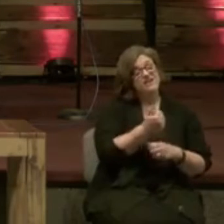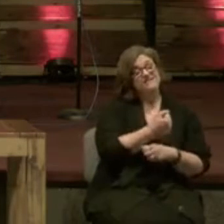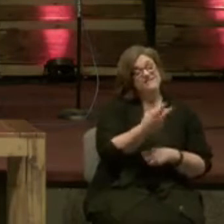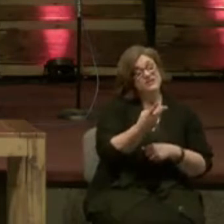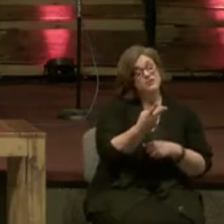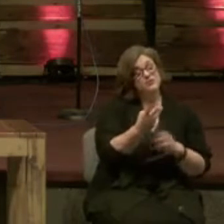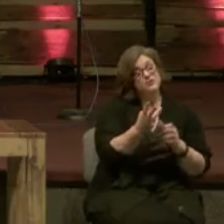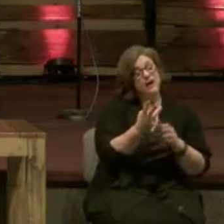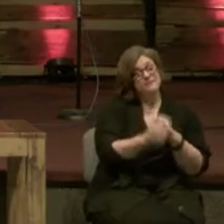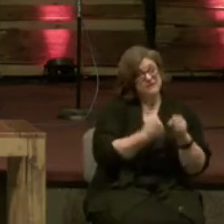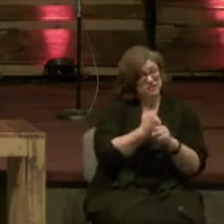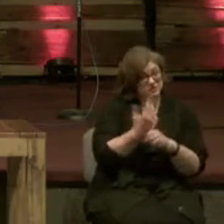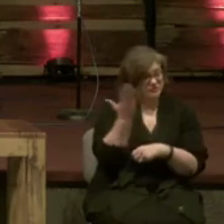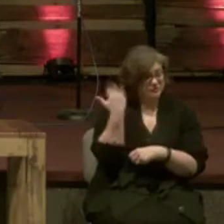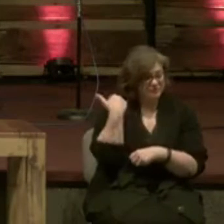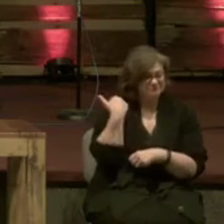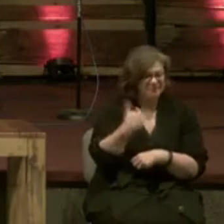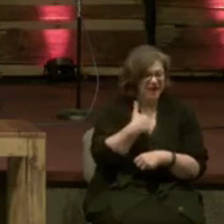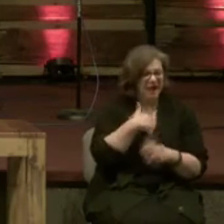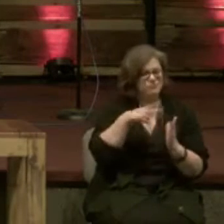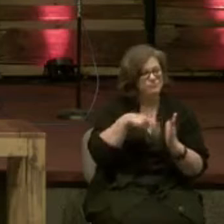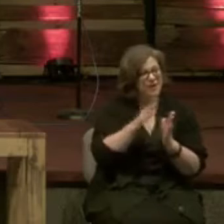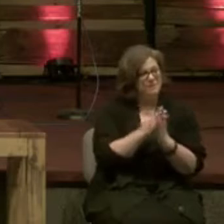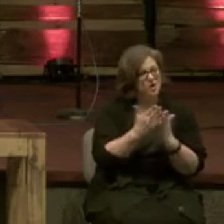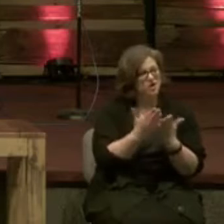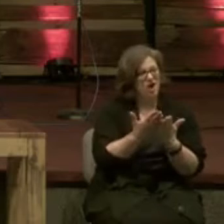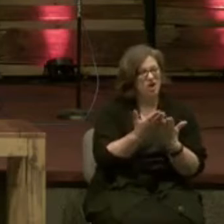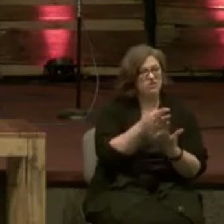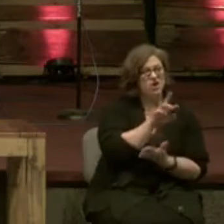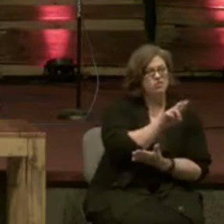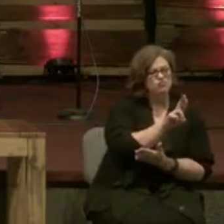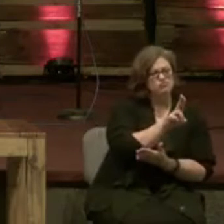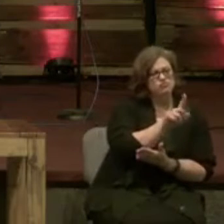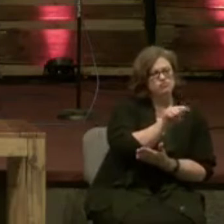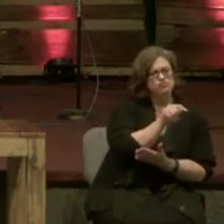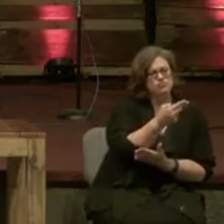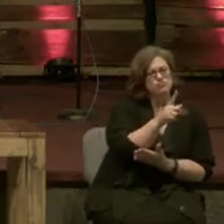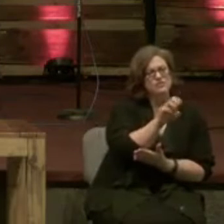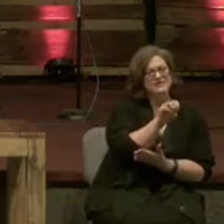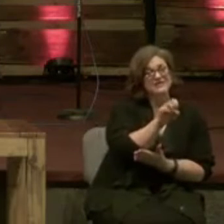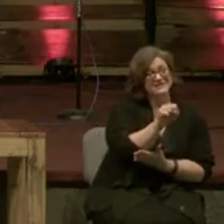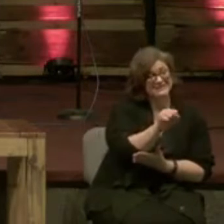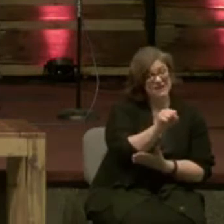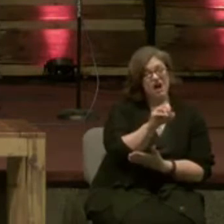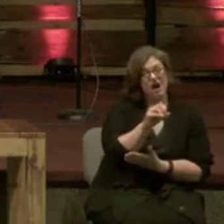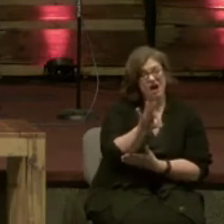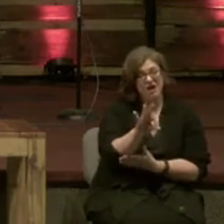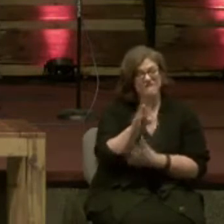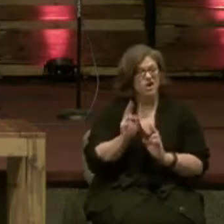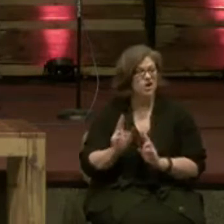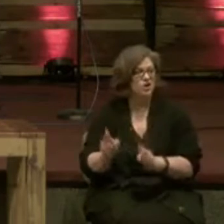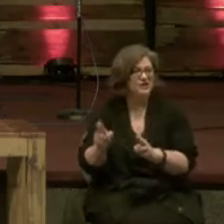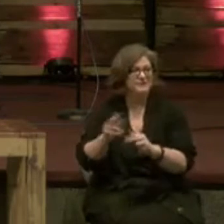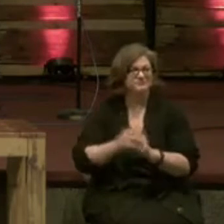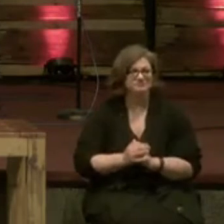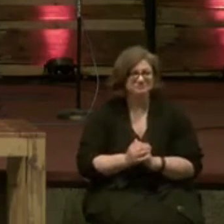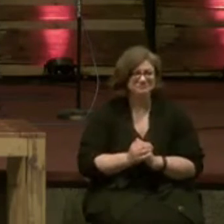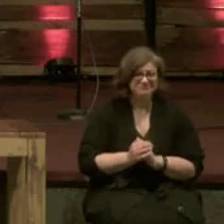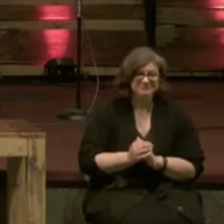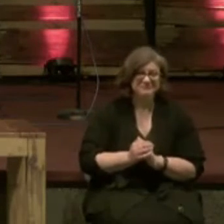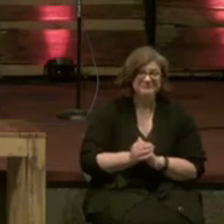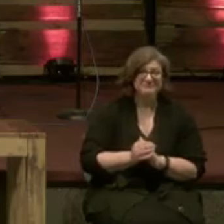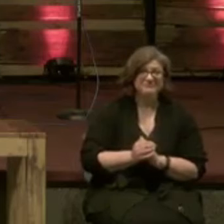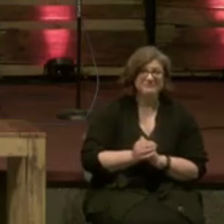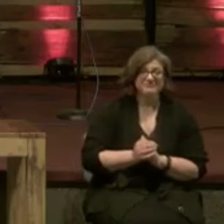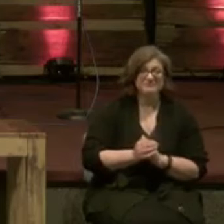Ruthless Elimination of Hurry. And in that book, the author, John Mark Comer, wrote this: "This is exacerbated